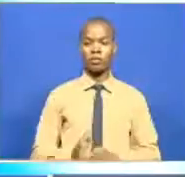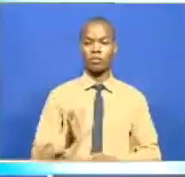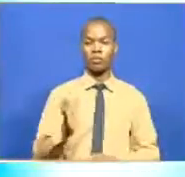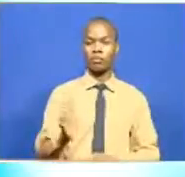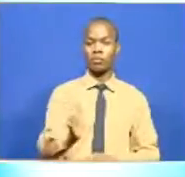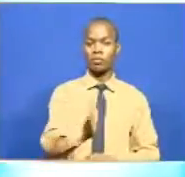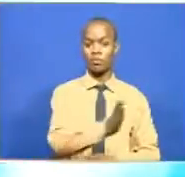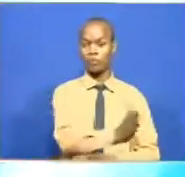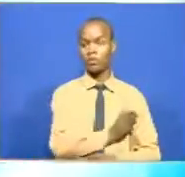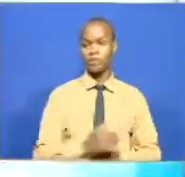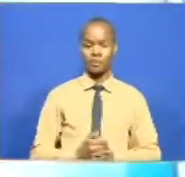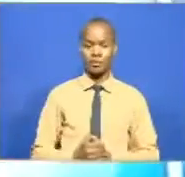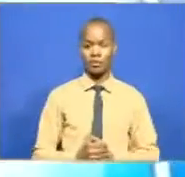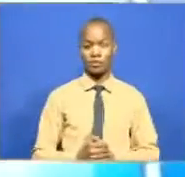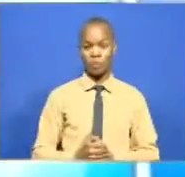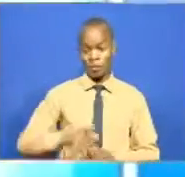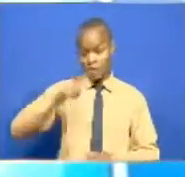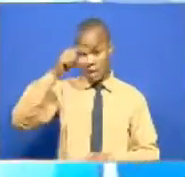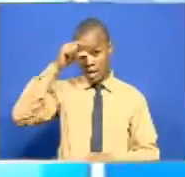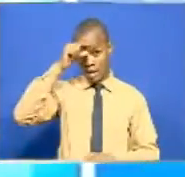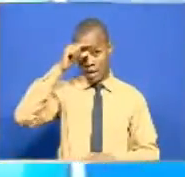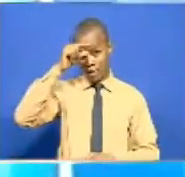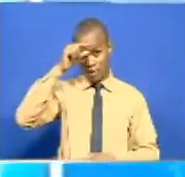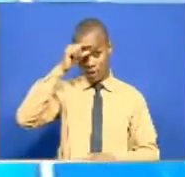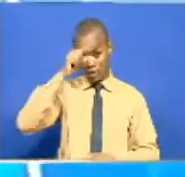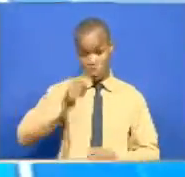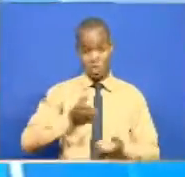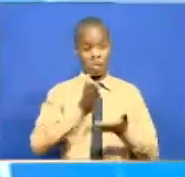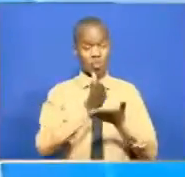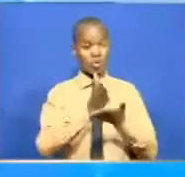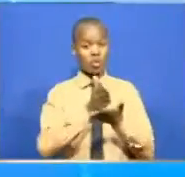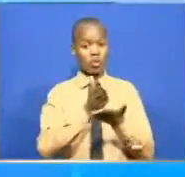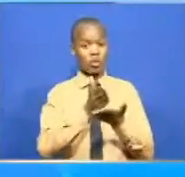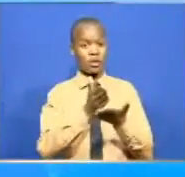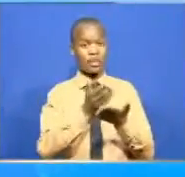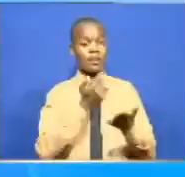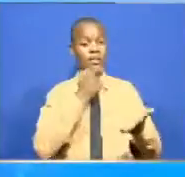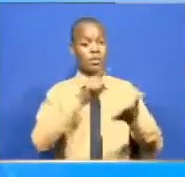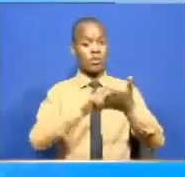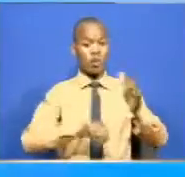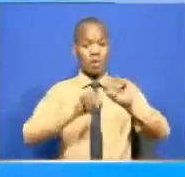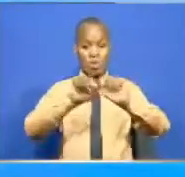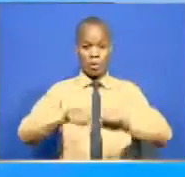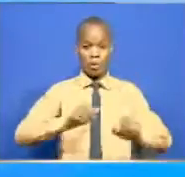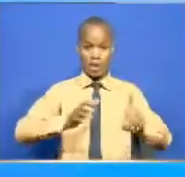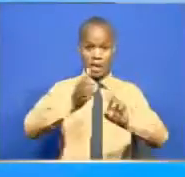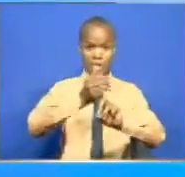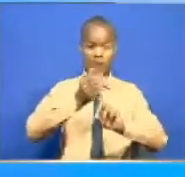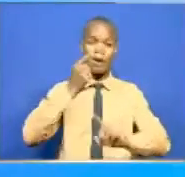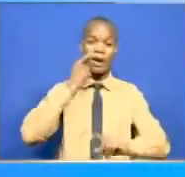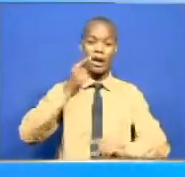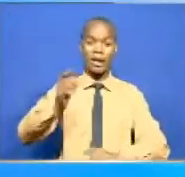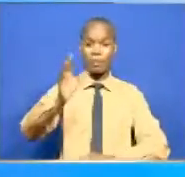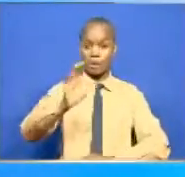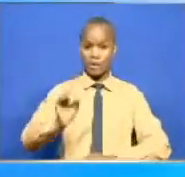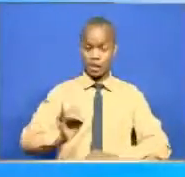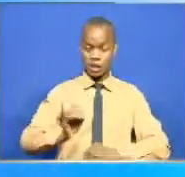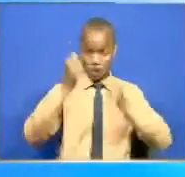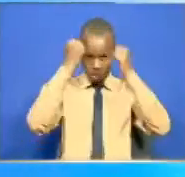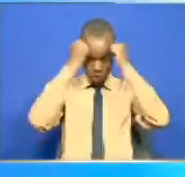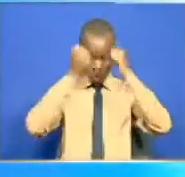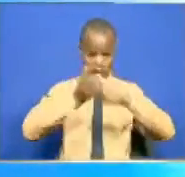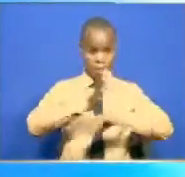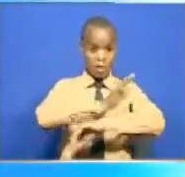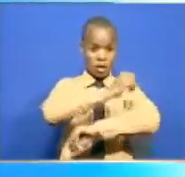focus on matters education, the government is expressing optimism it would achieve 100% turnout in schools as they launched